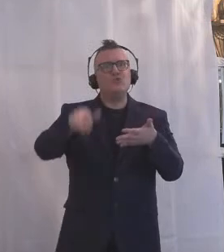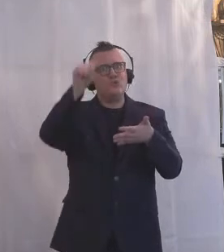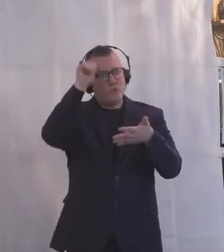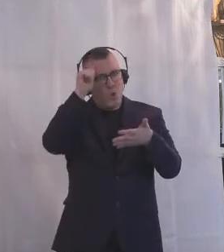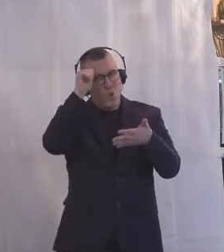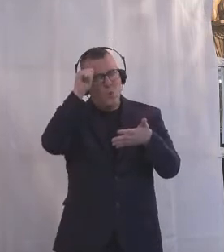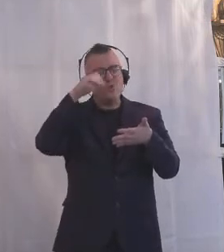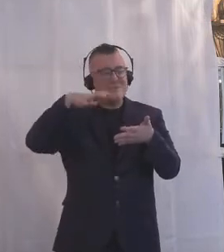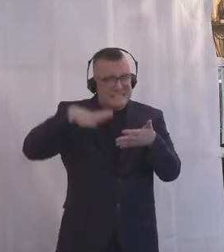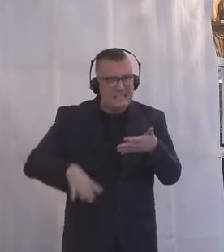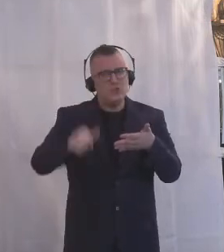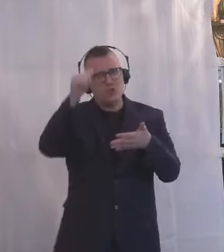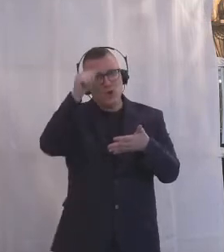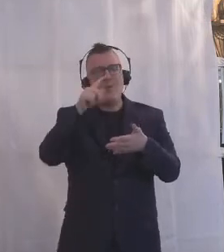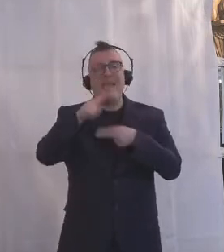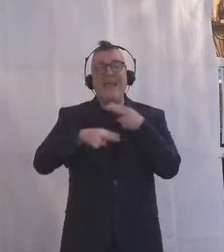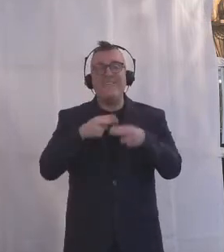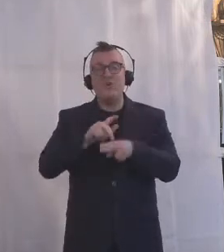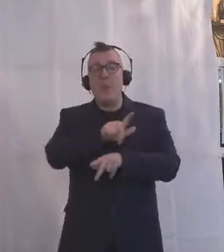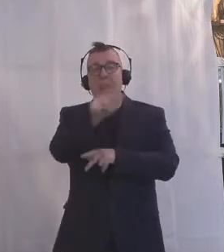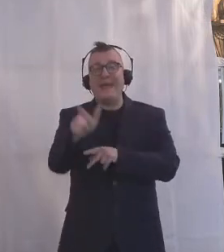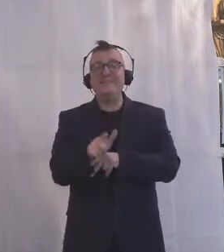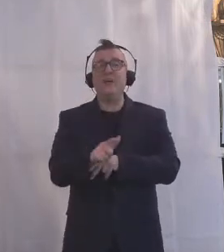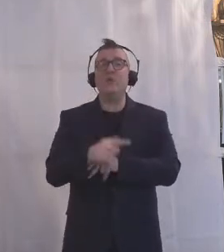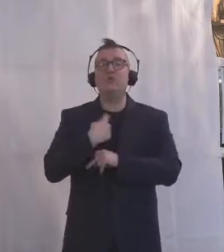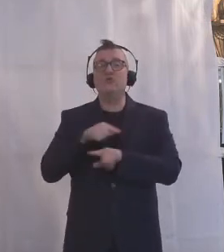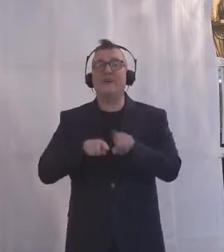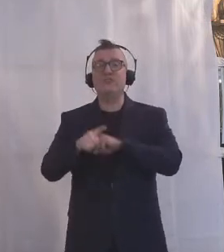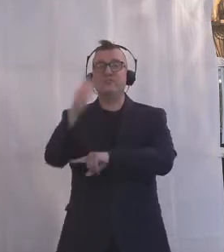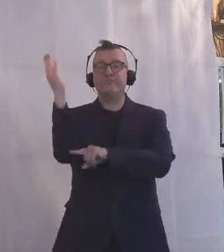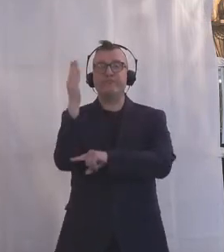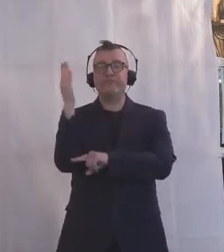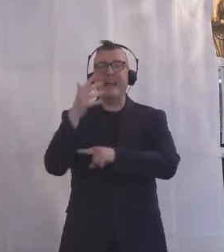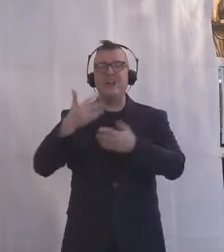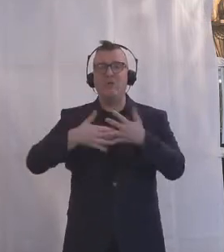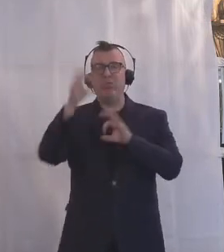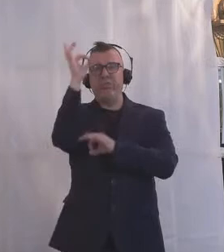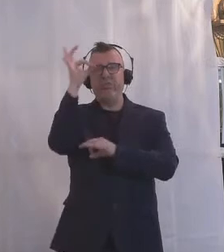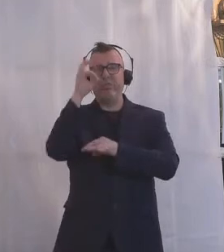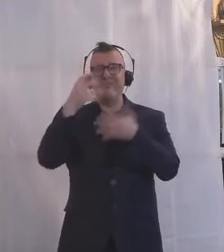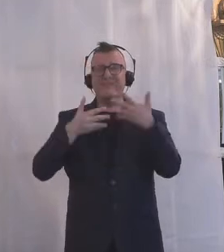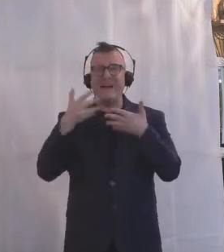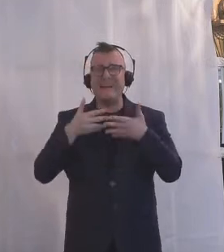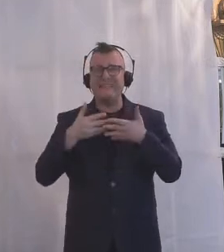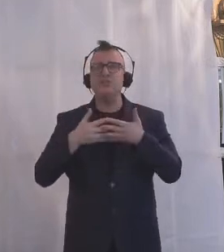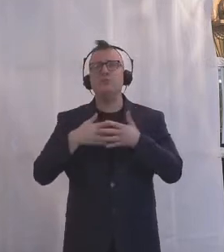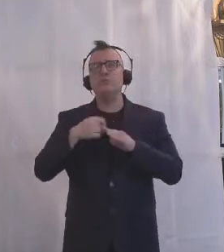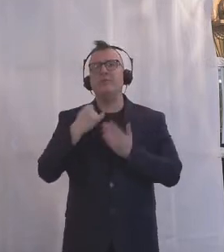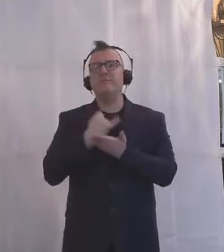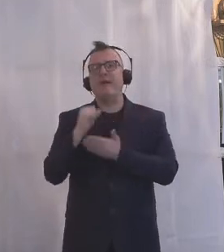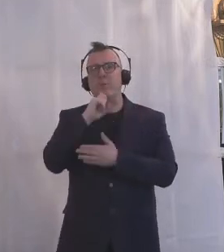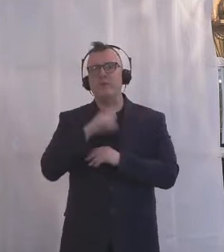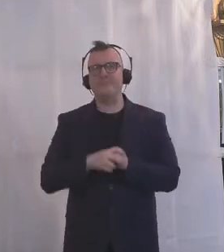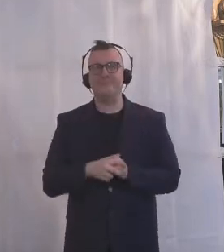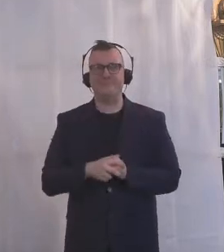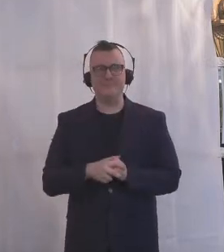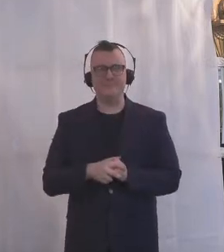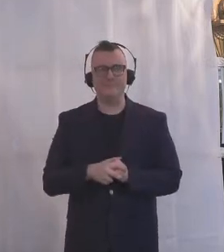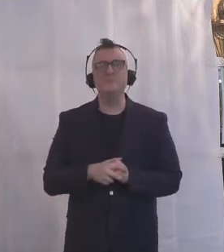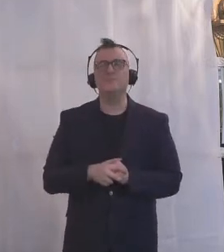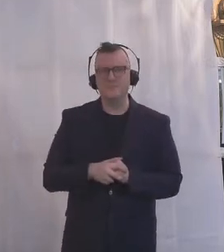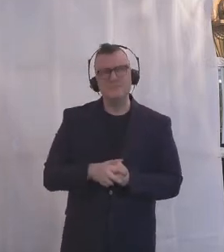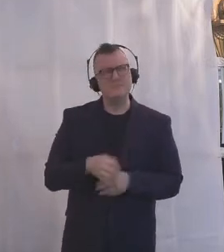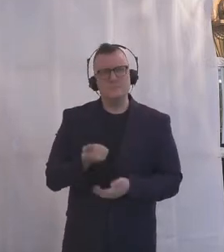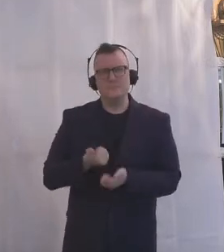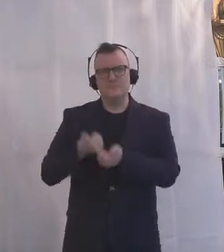you'll fall over on if you go for pitches and you just don't have an in-depth knowledge of them. Yeah, no, I think that's really